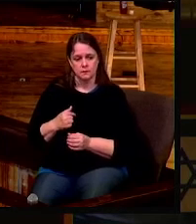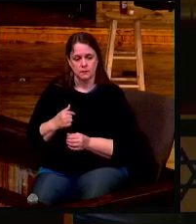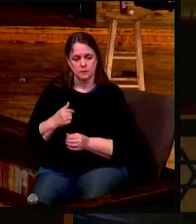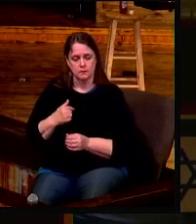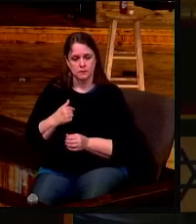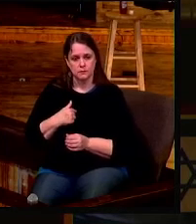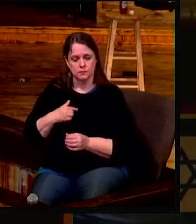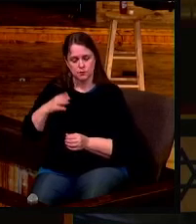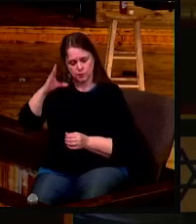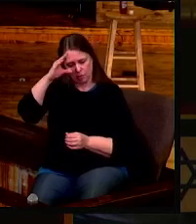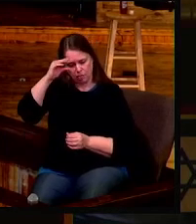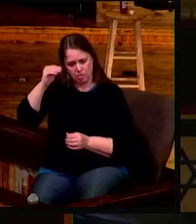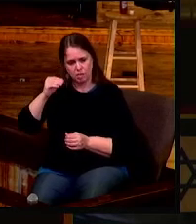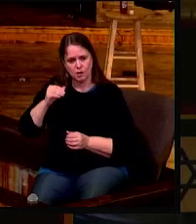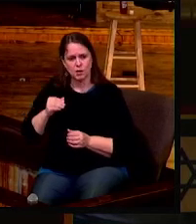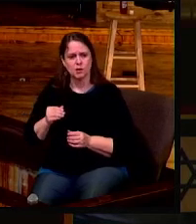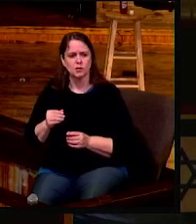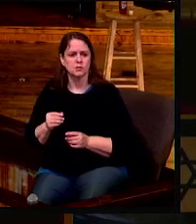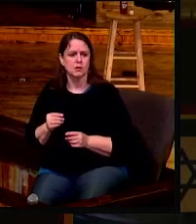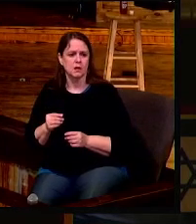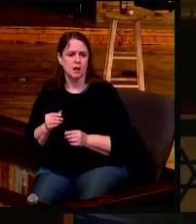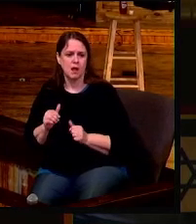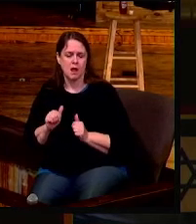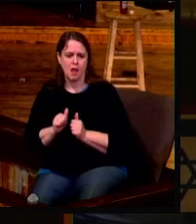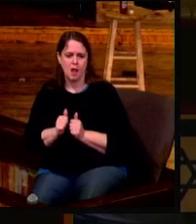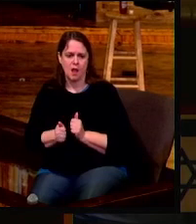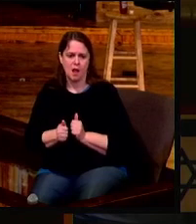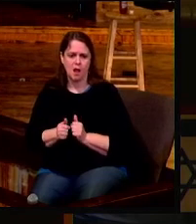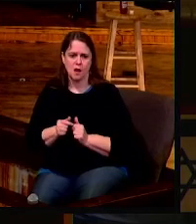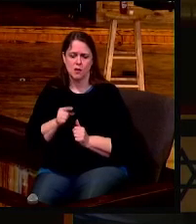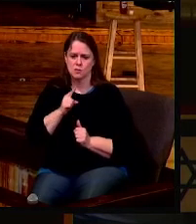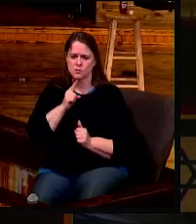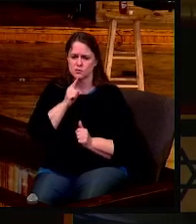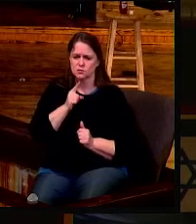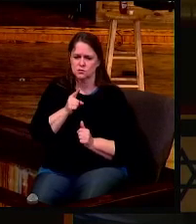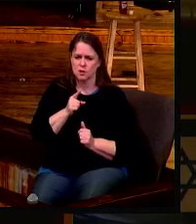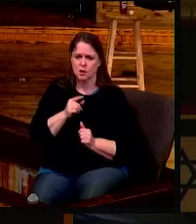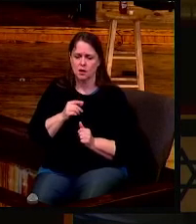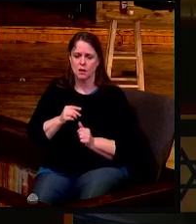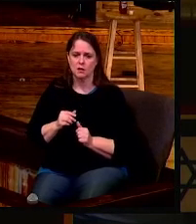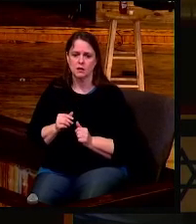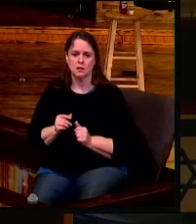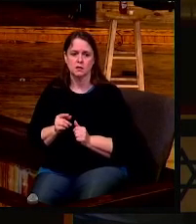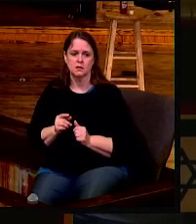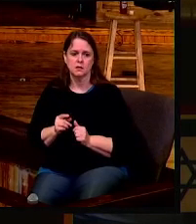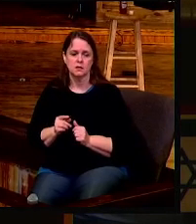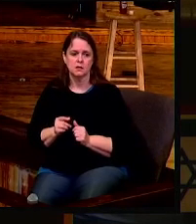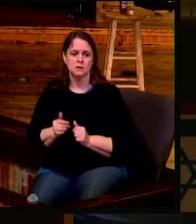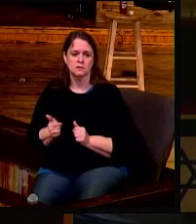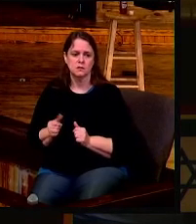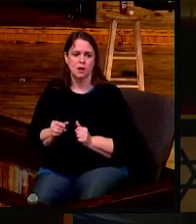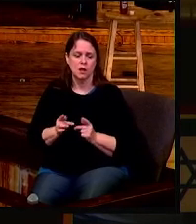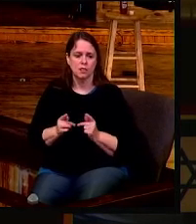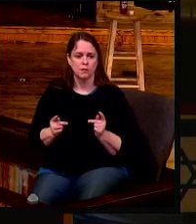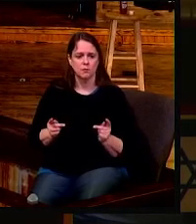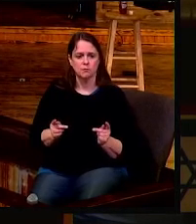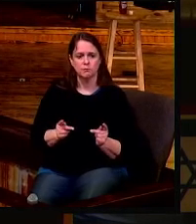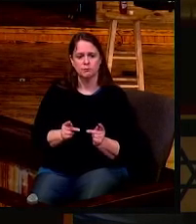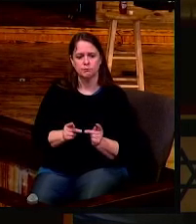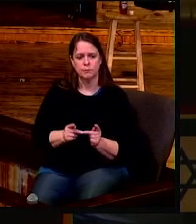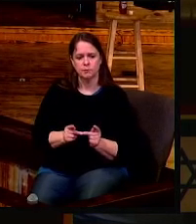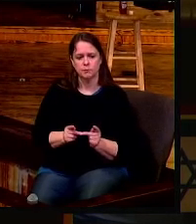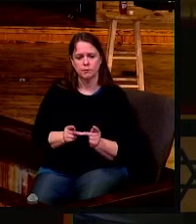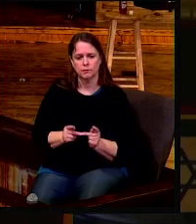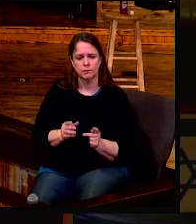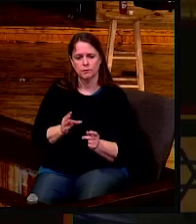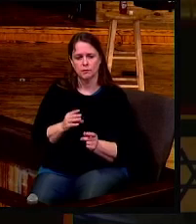If you're talking harshly or short-tempered with someone in your household and your kids are watching, and they will pick up